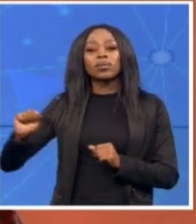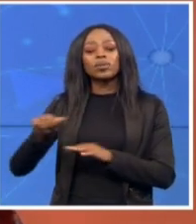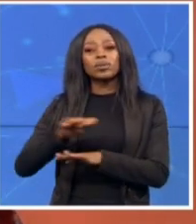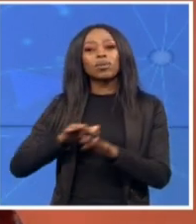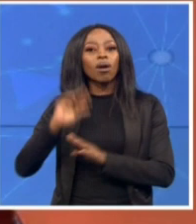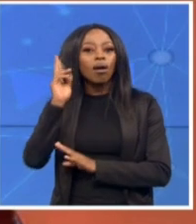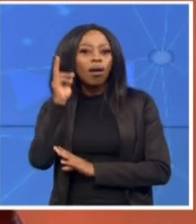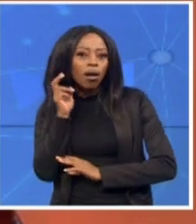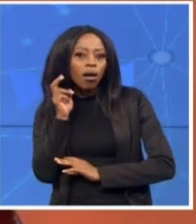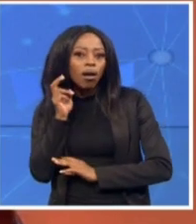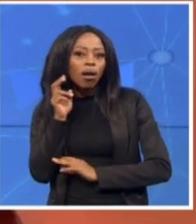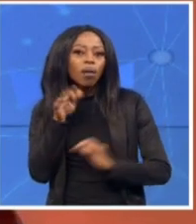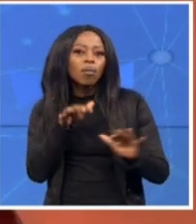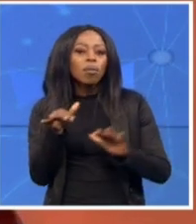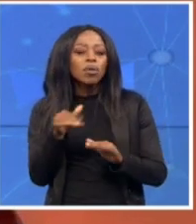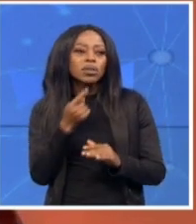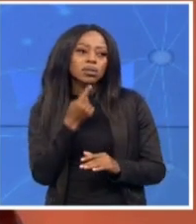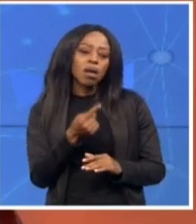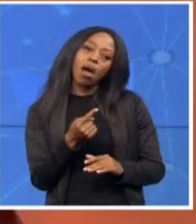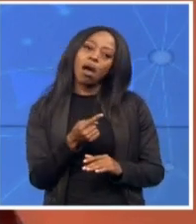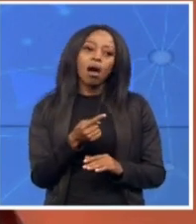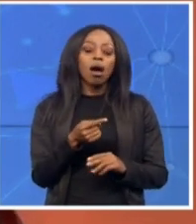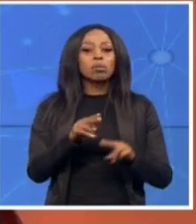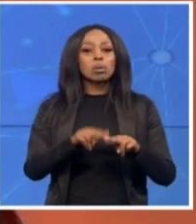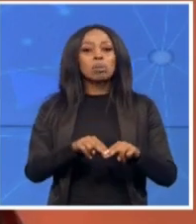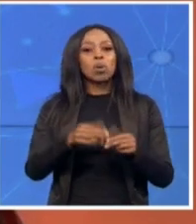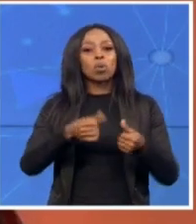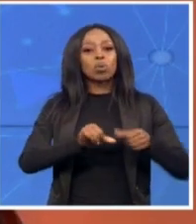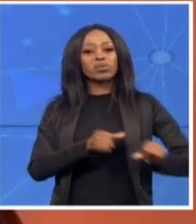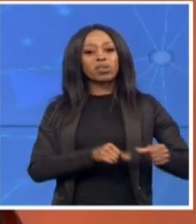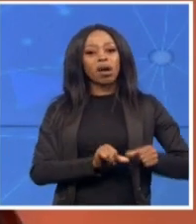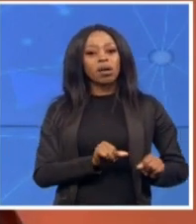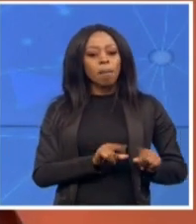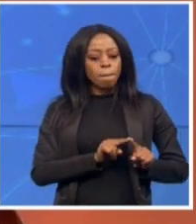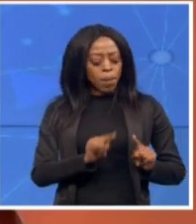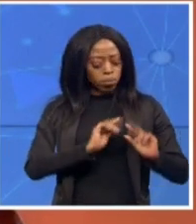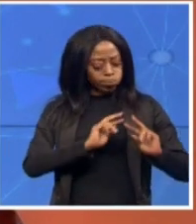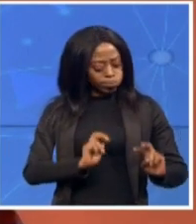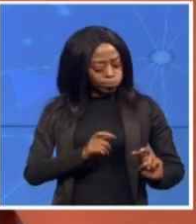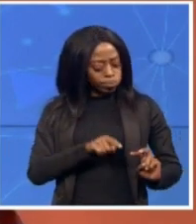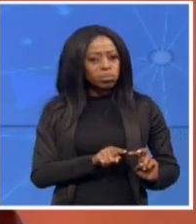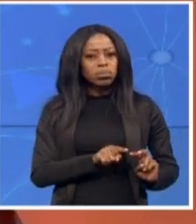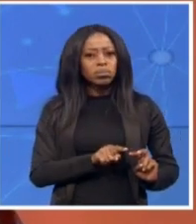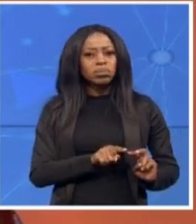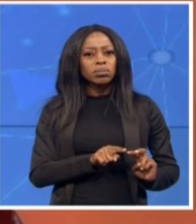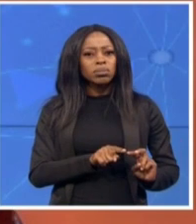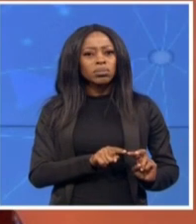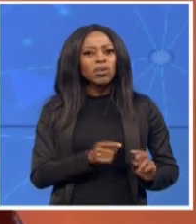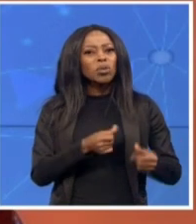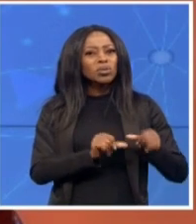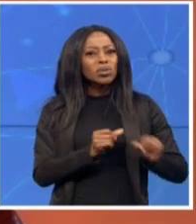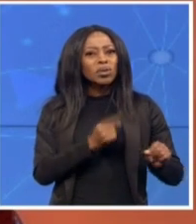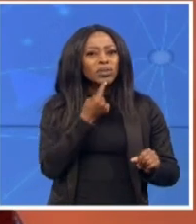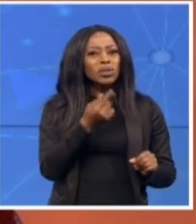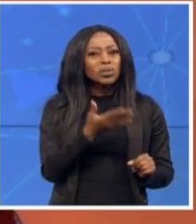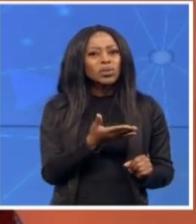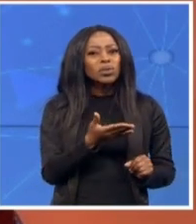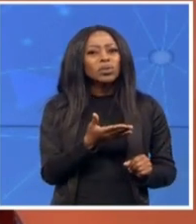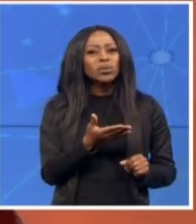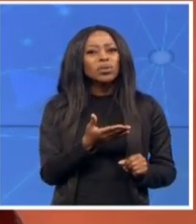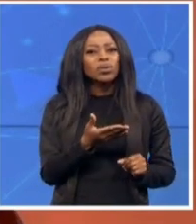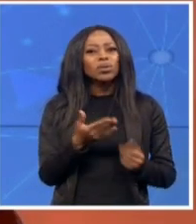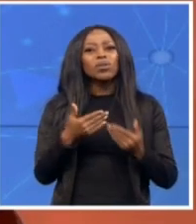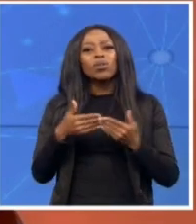on science, but all to find that based on science on what, when you say open for 1,000, open for 250, you can gather